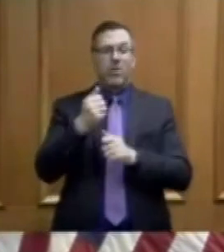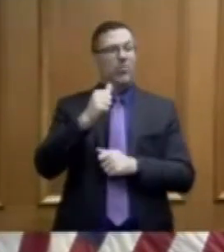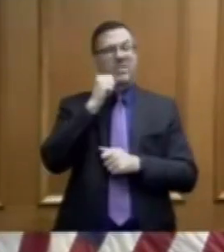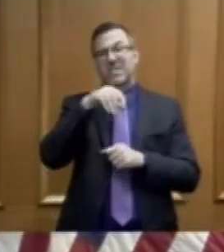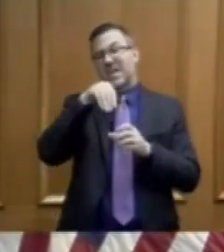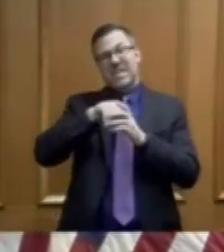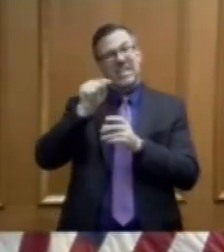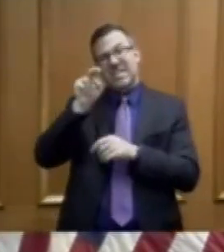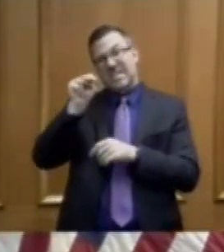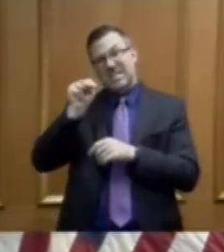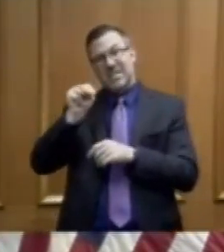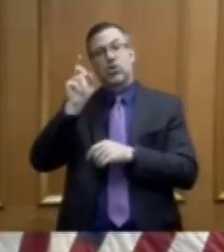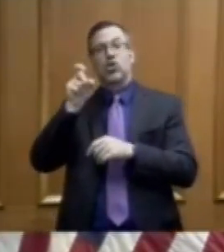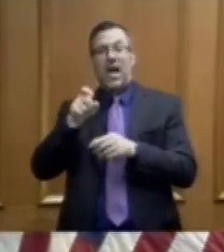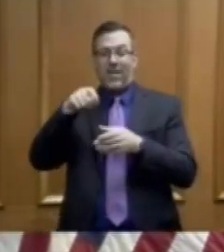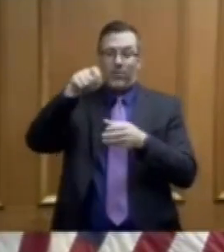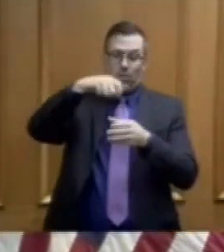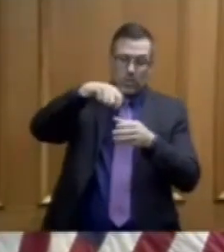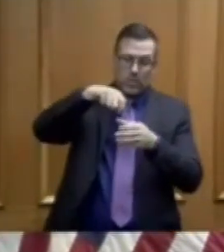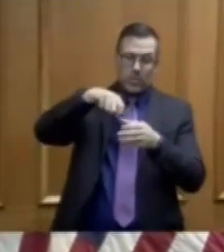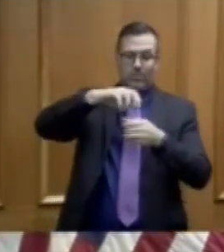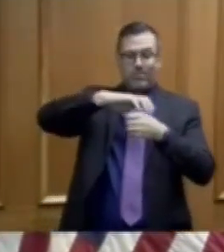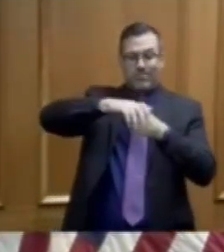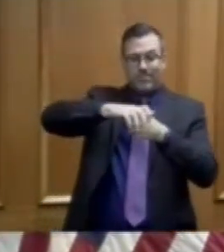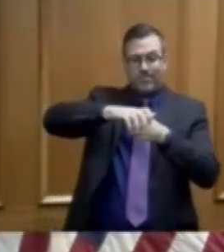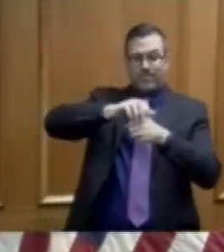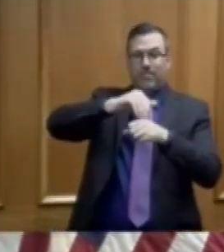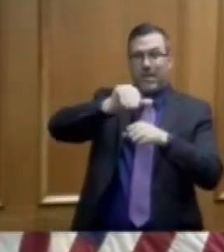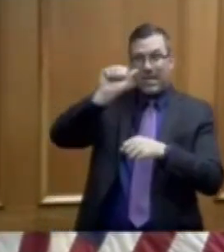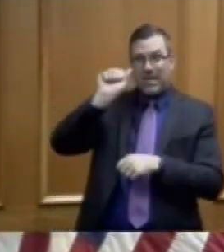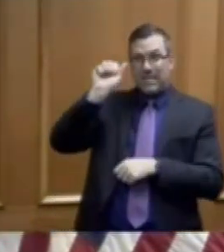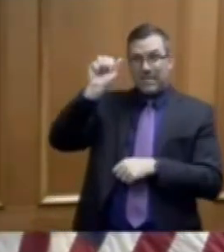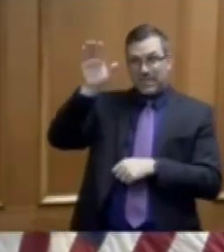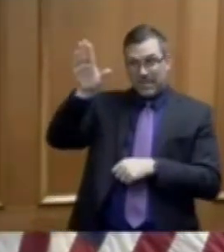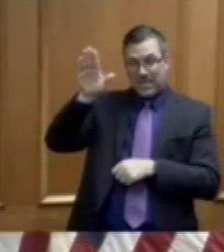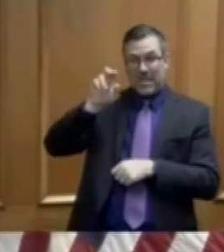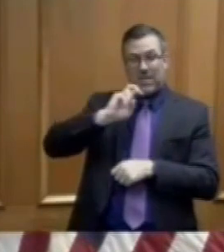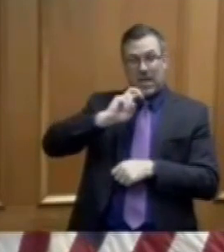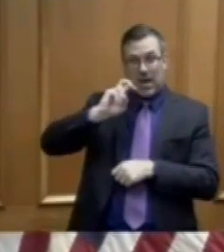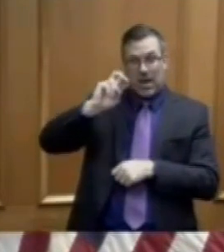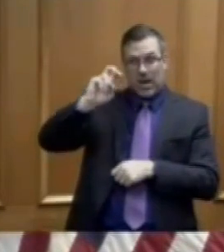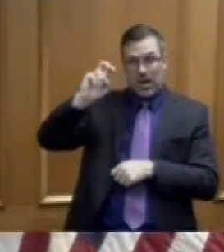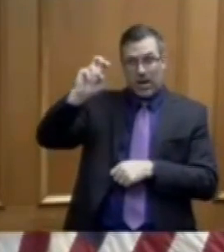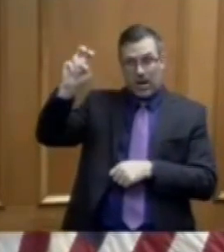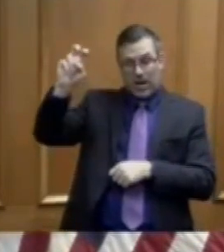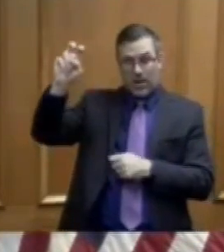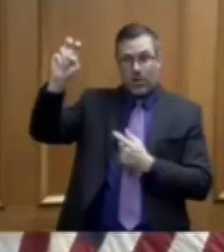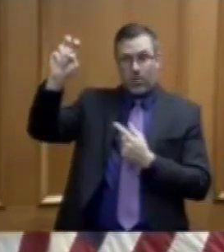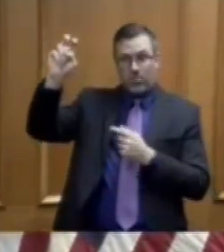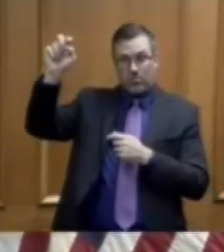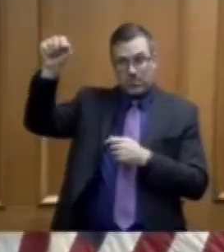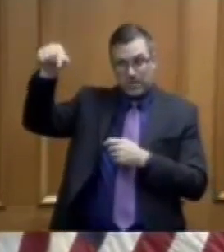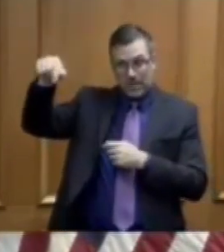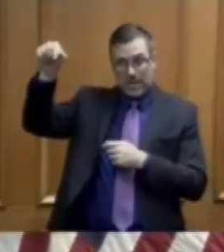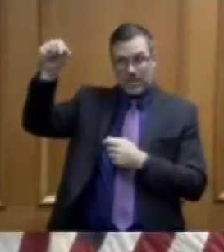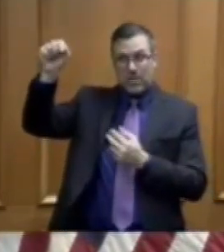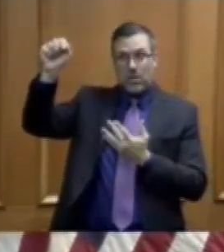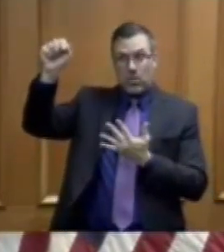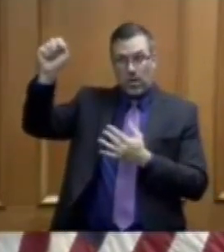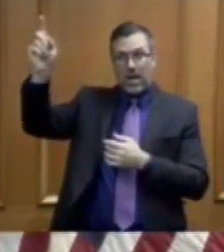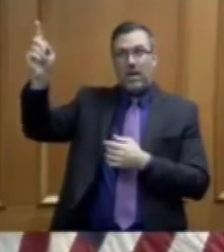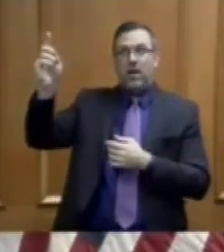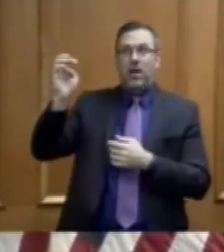travel time associated with the specimen, and then there's backlog in those labs. I did get some good news today that